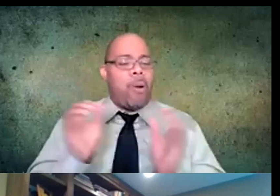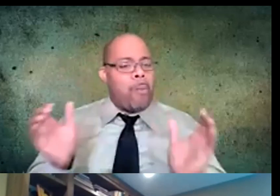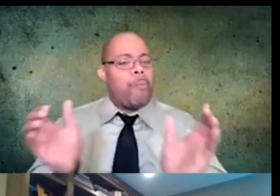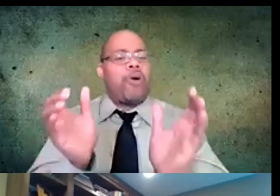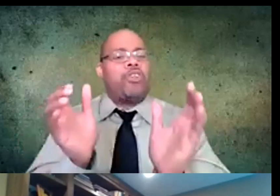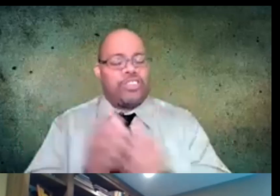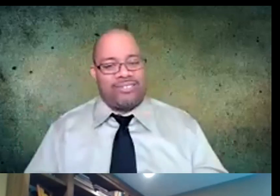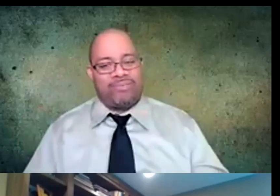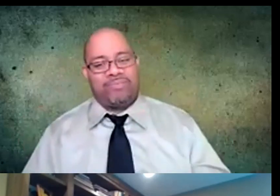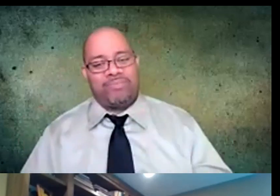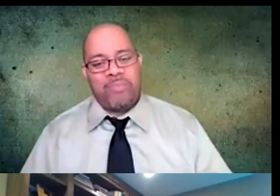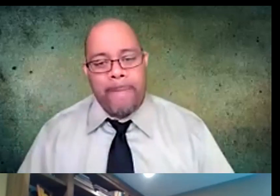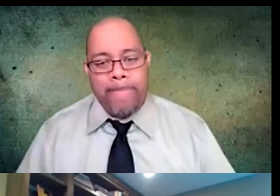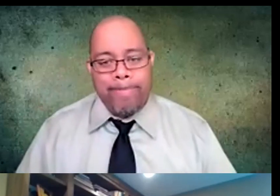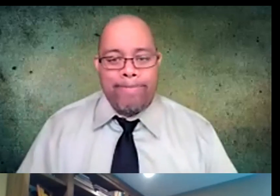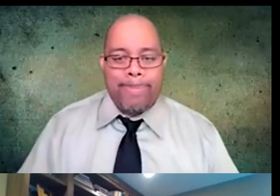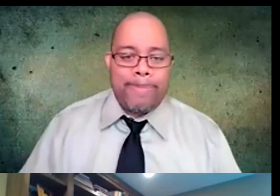frontier.